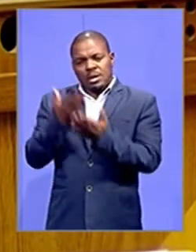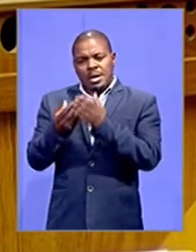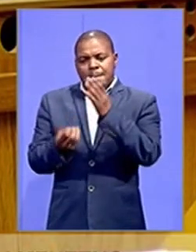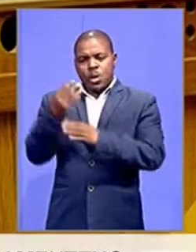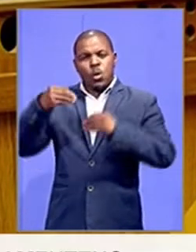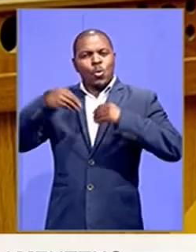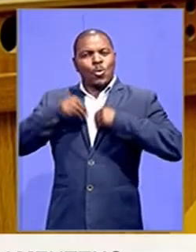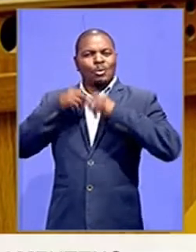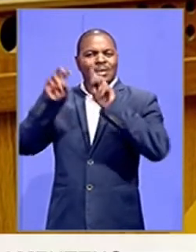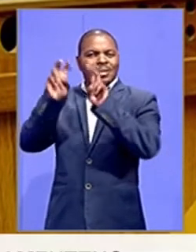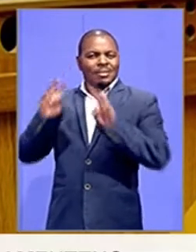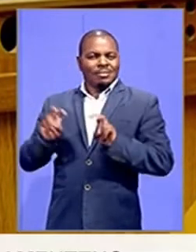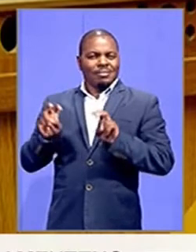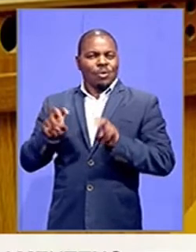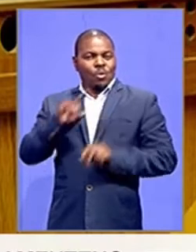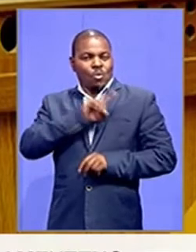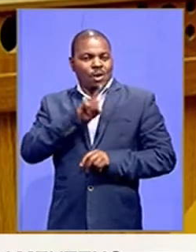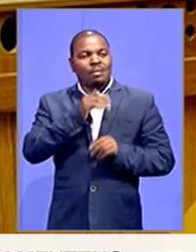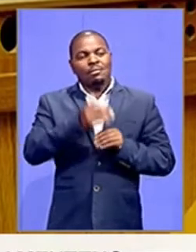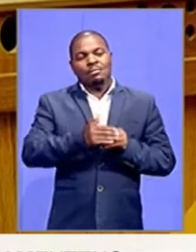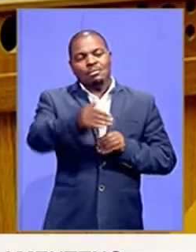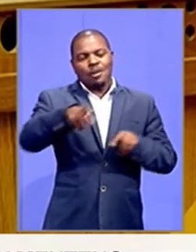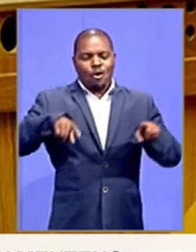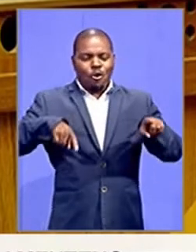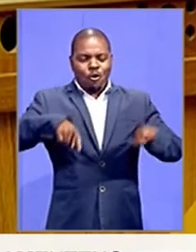that there's competition.